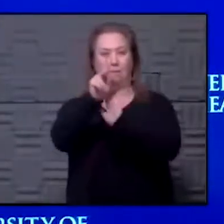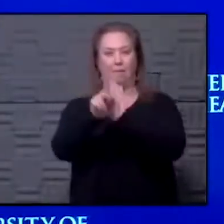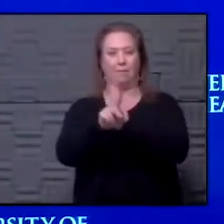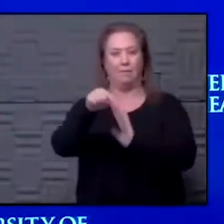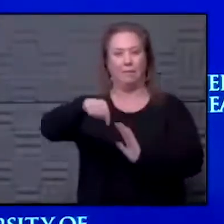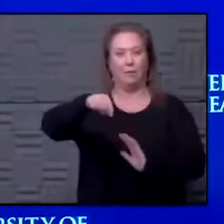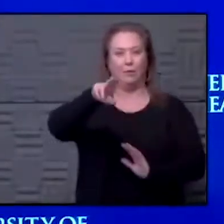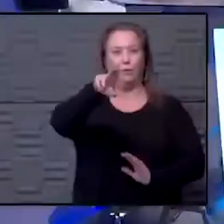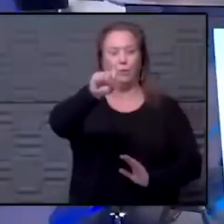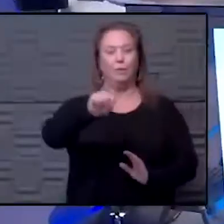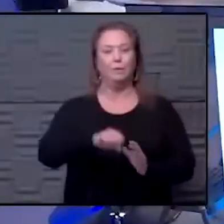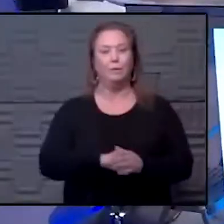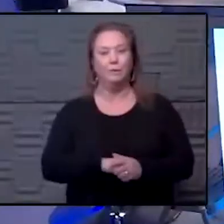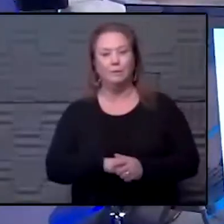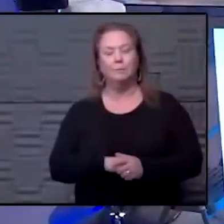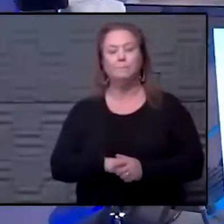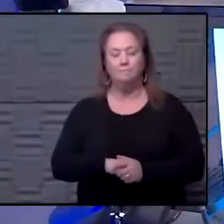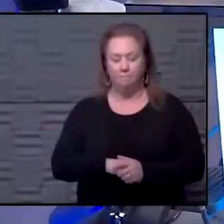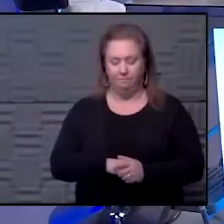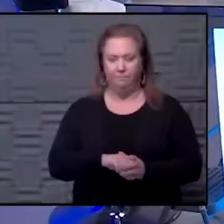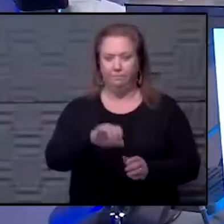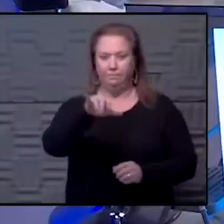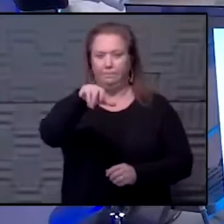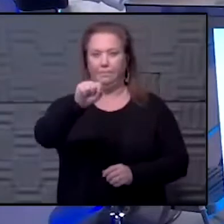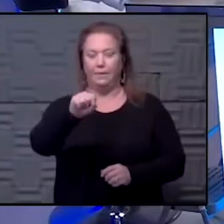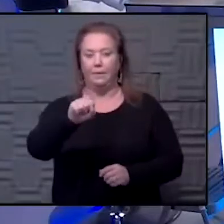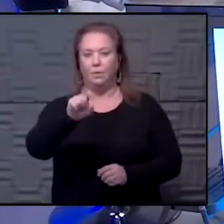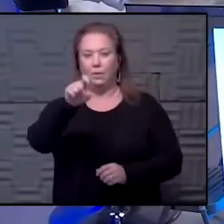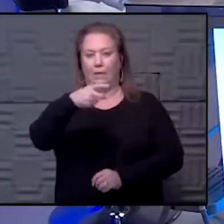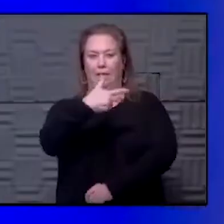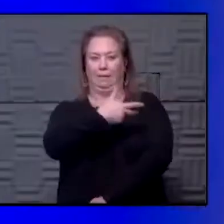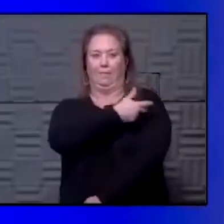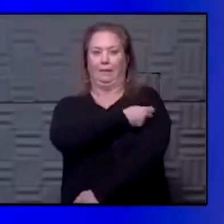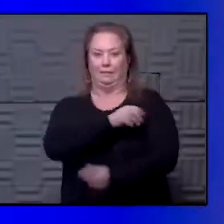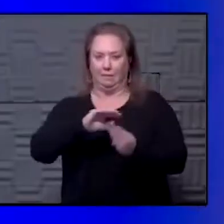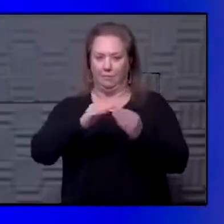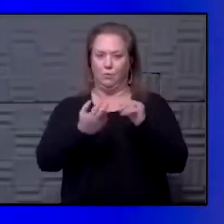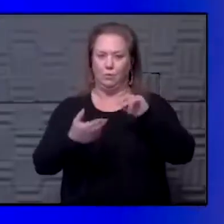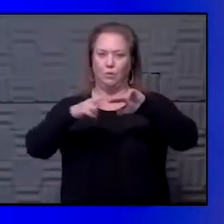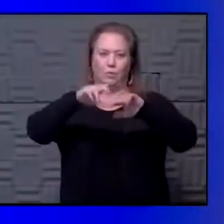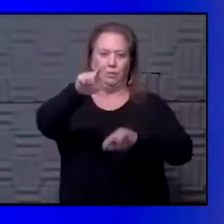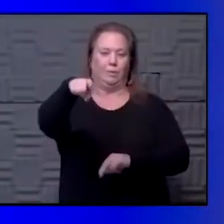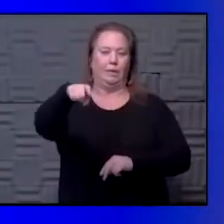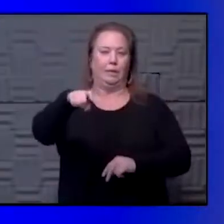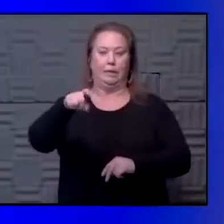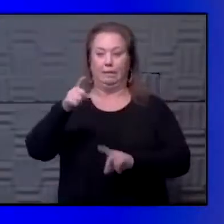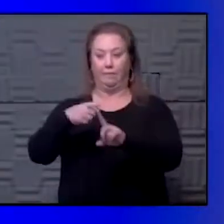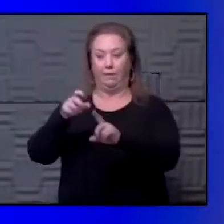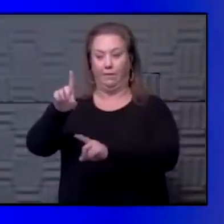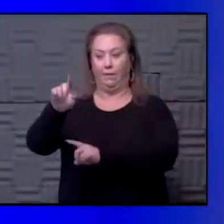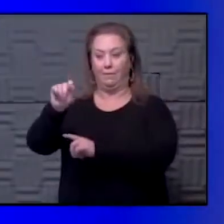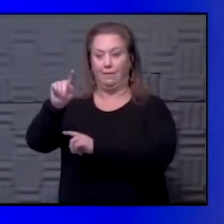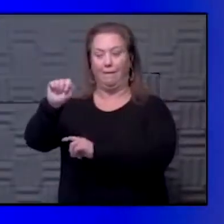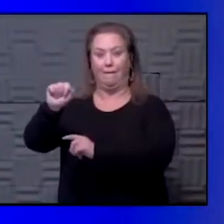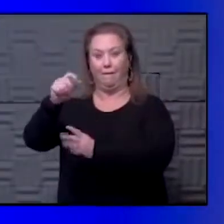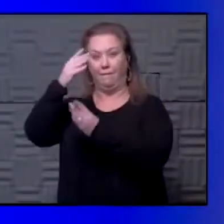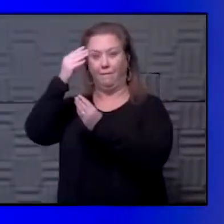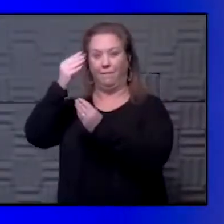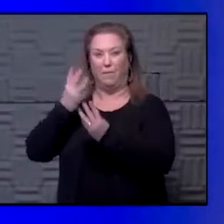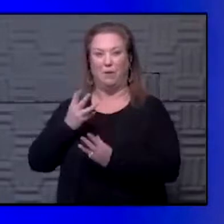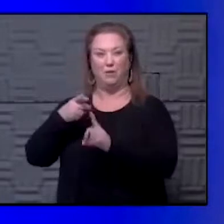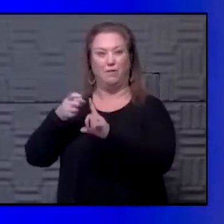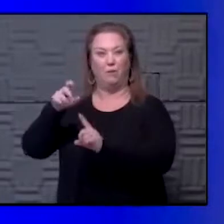U.S. Yeah, I think we do need that vaccine supply to increase, and if the data from the Johnson & Johnson